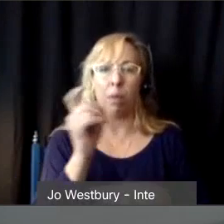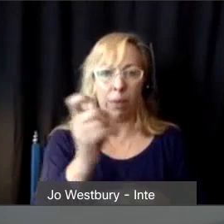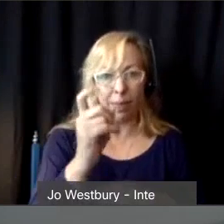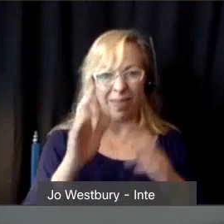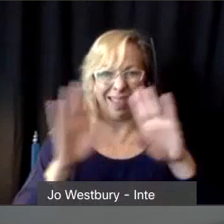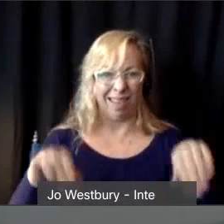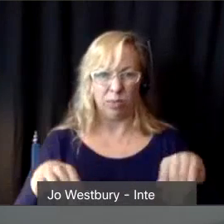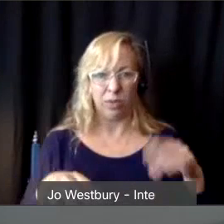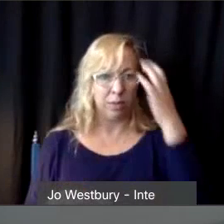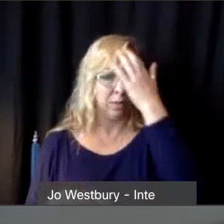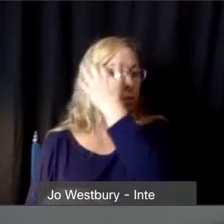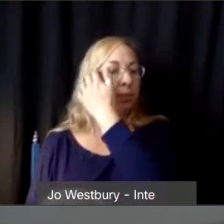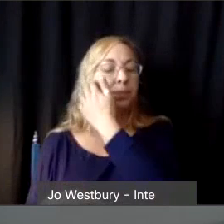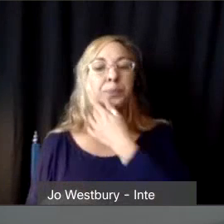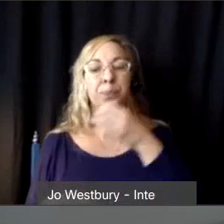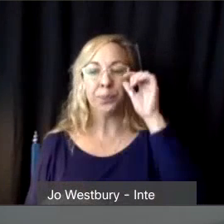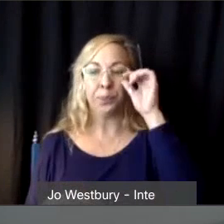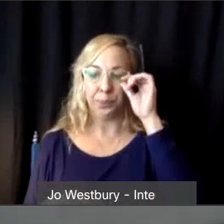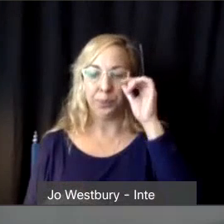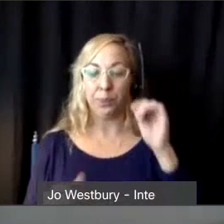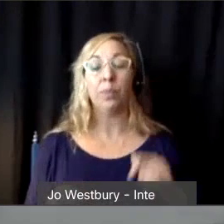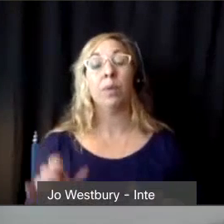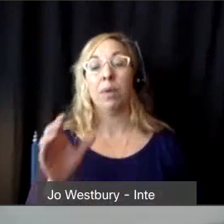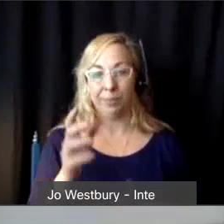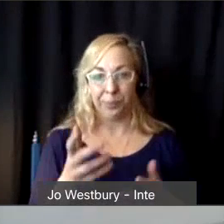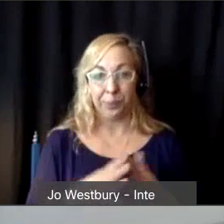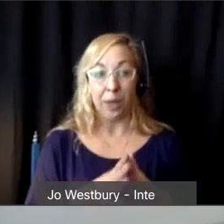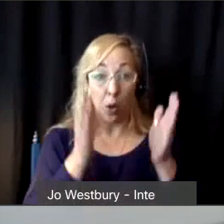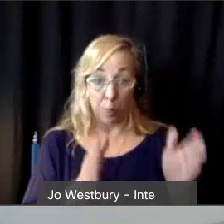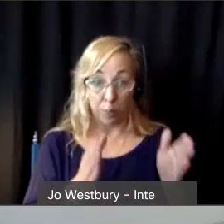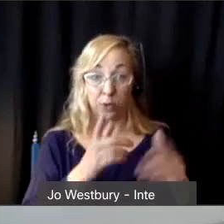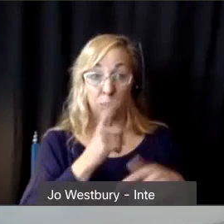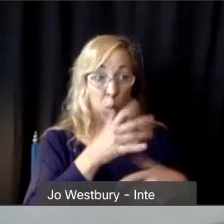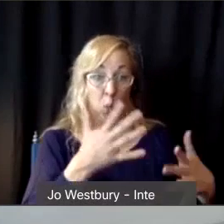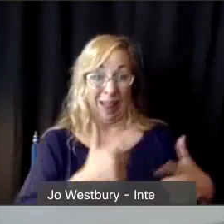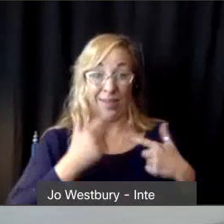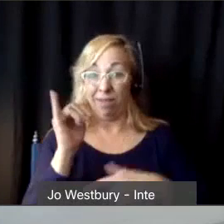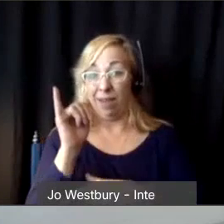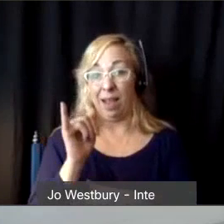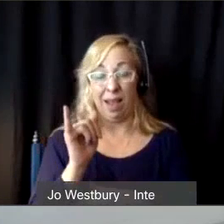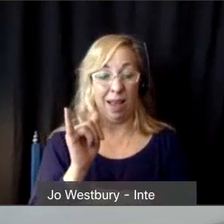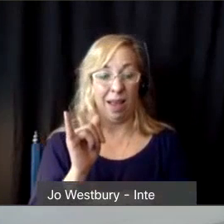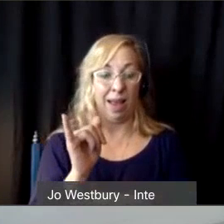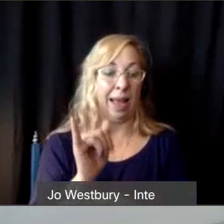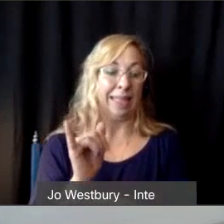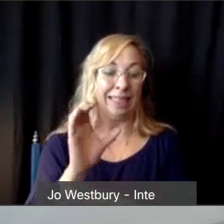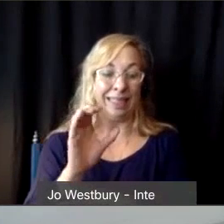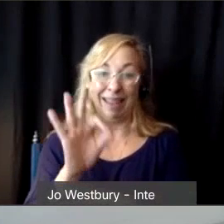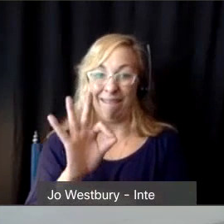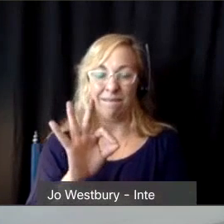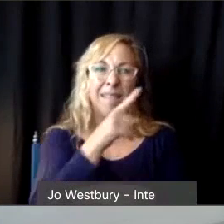And the person, as I said, who lives at the ICF must wear a cloth face covering at all times during the visit as